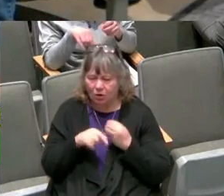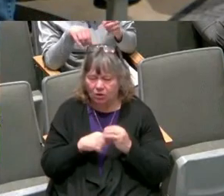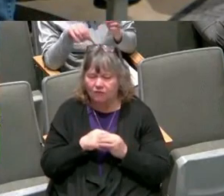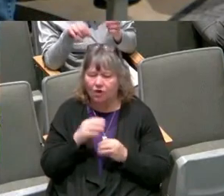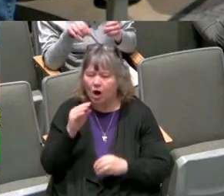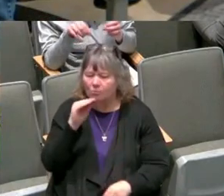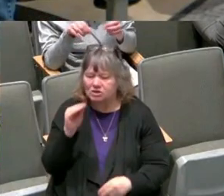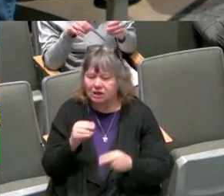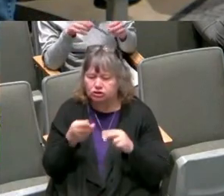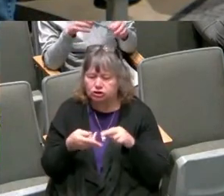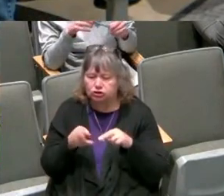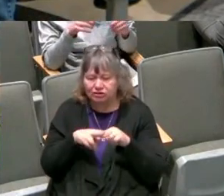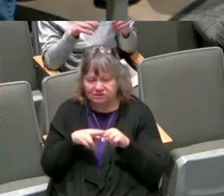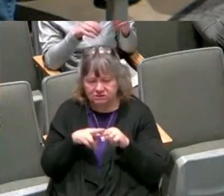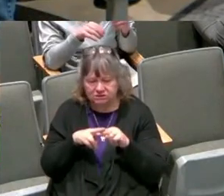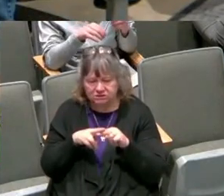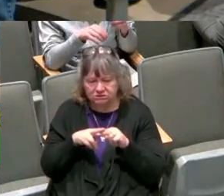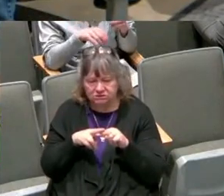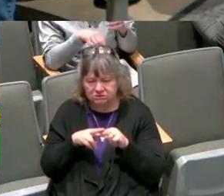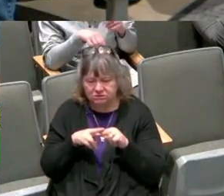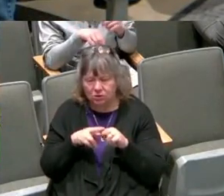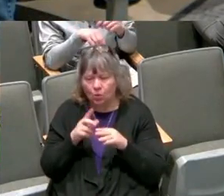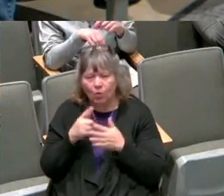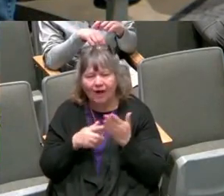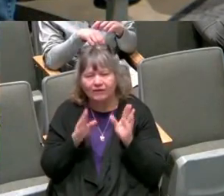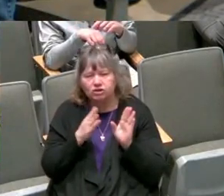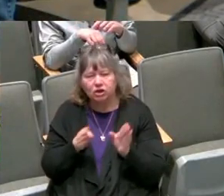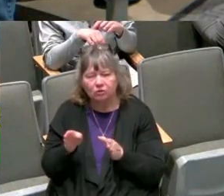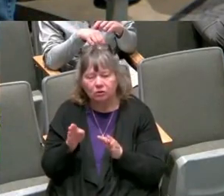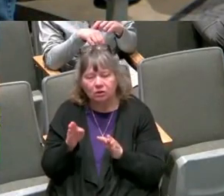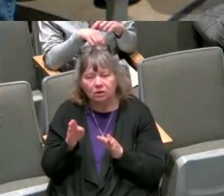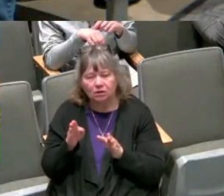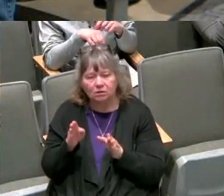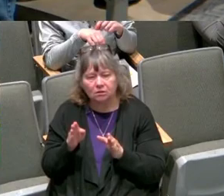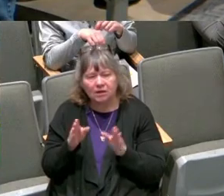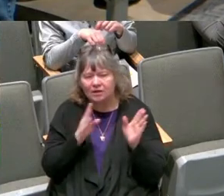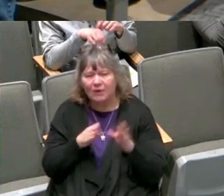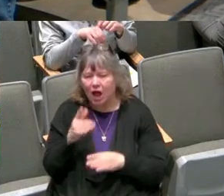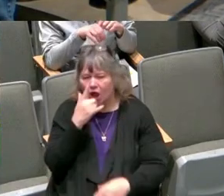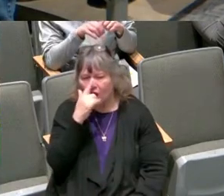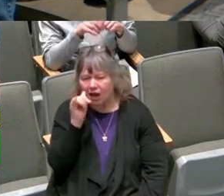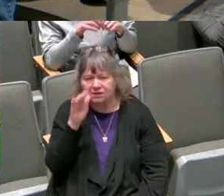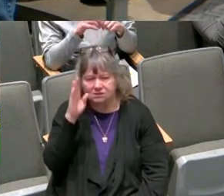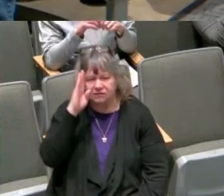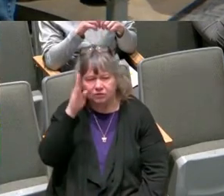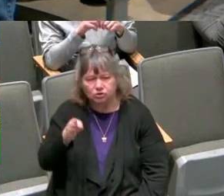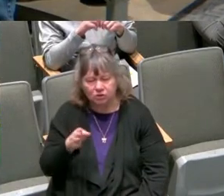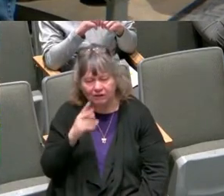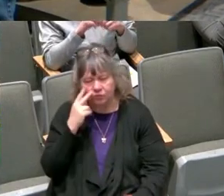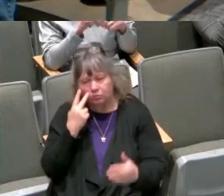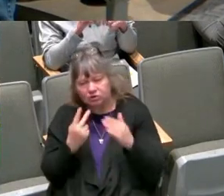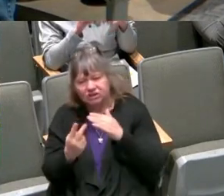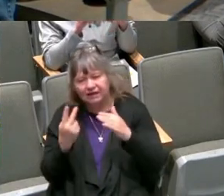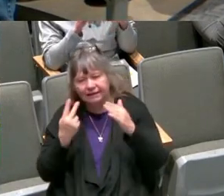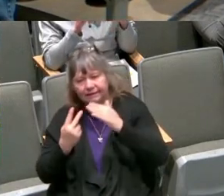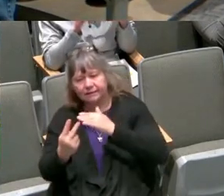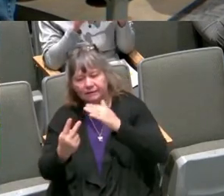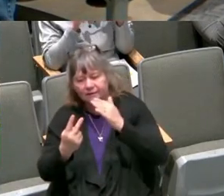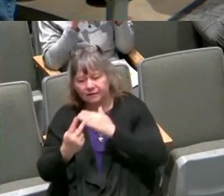a percentage increase um and sort of what that General plan looks like for the future because as we're you know projected to increase our student